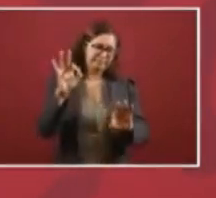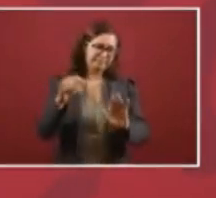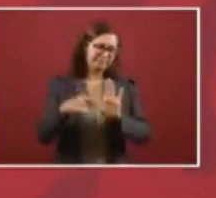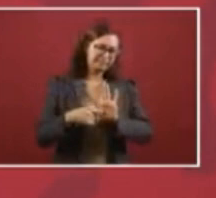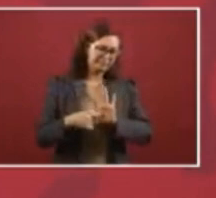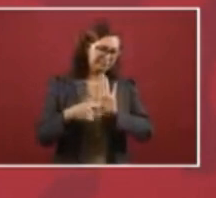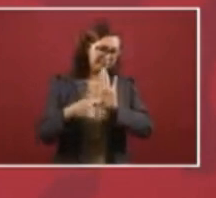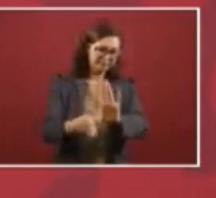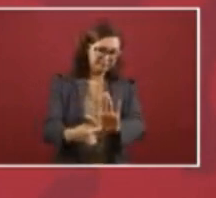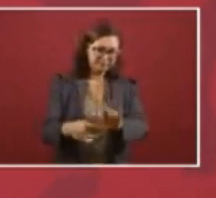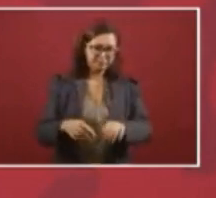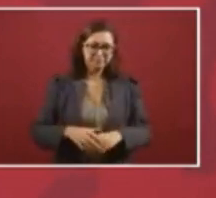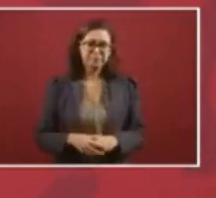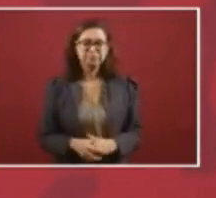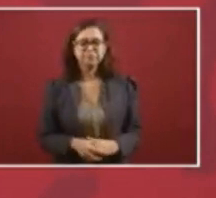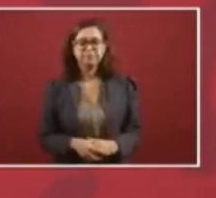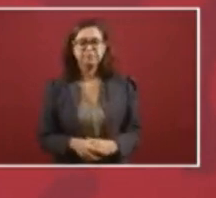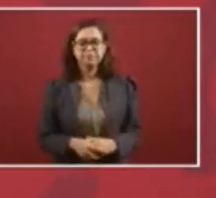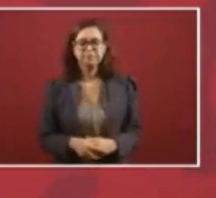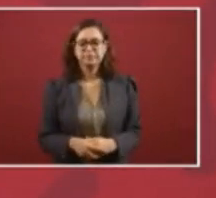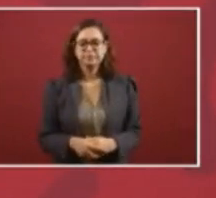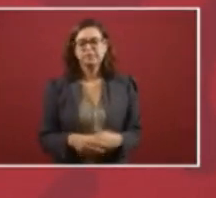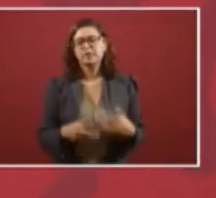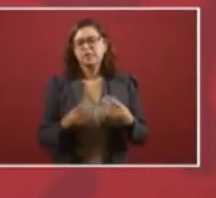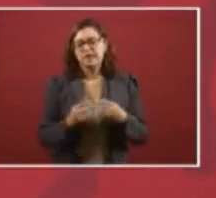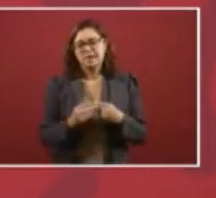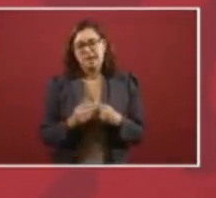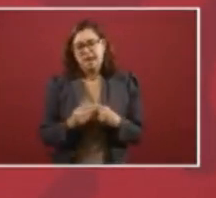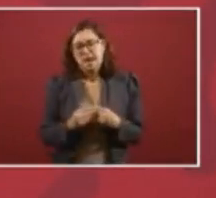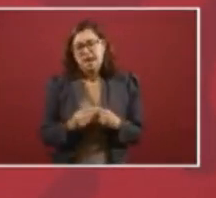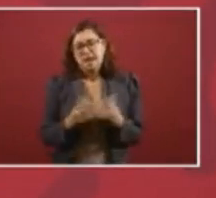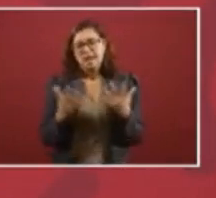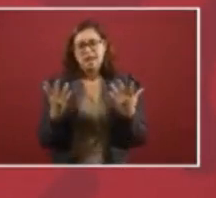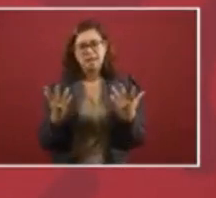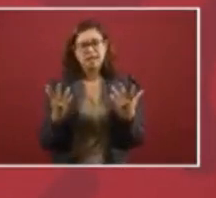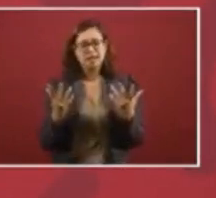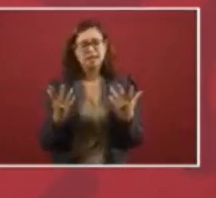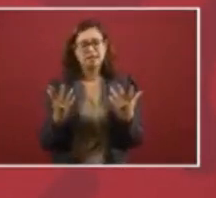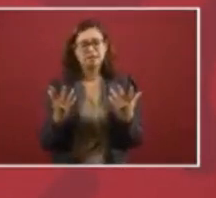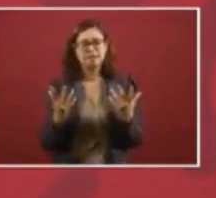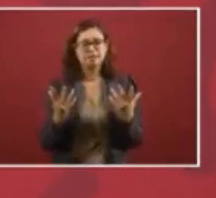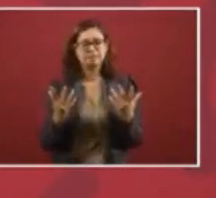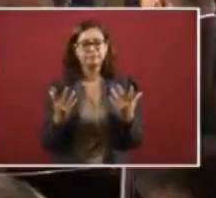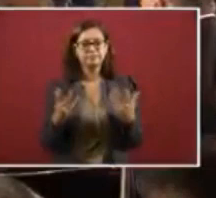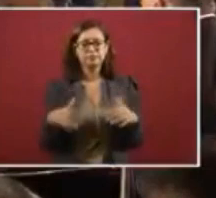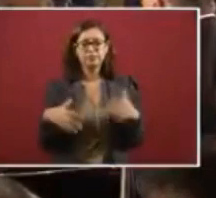about today. And of course, I recognize